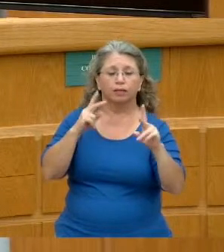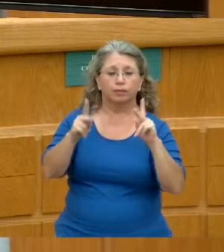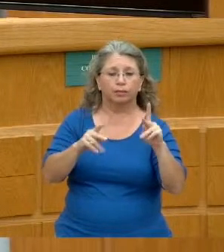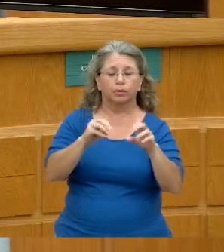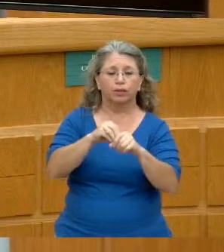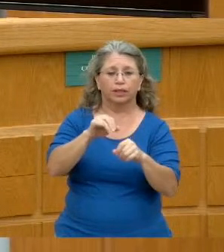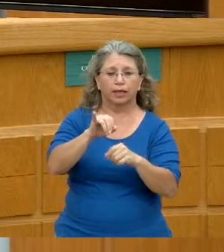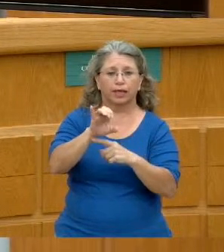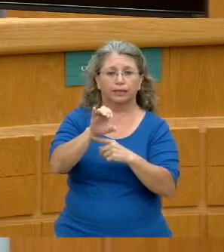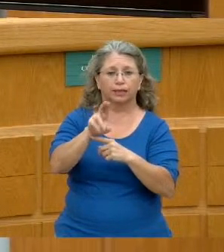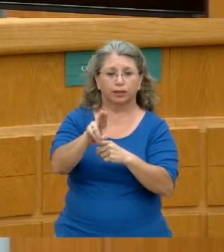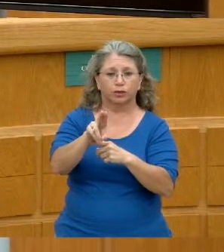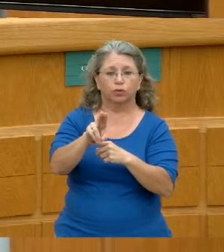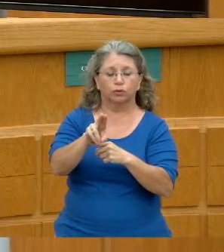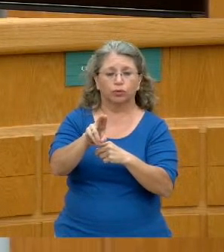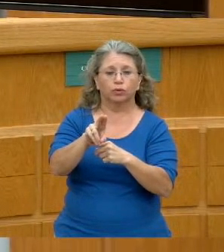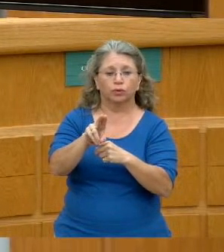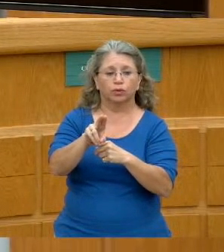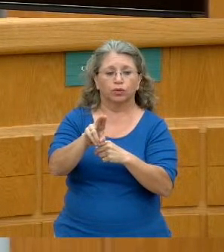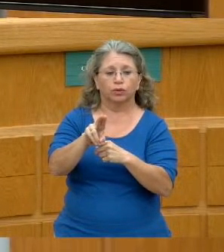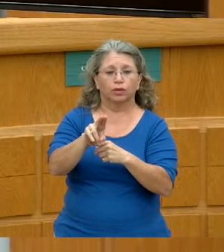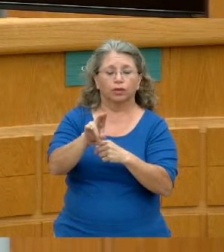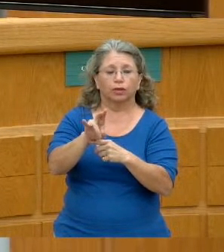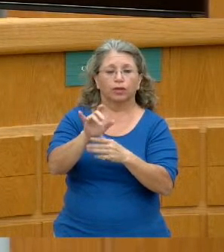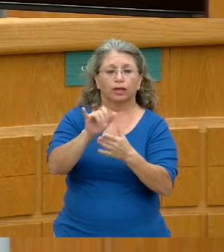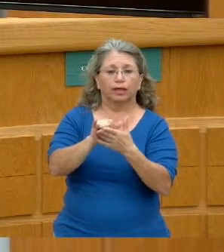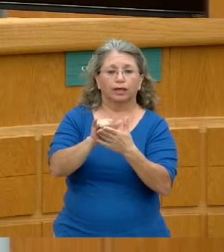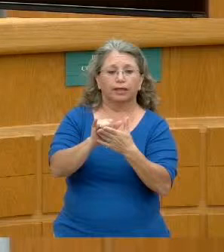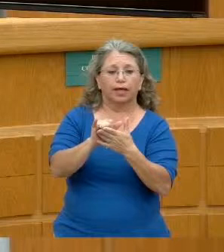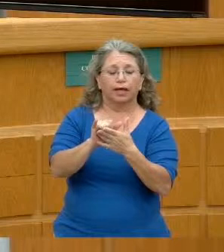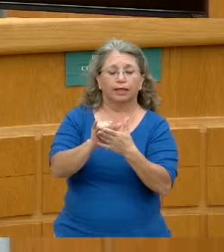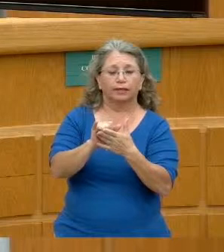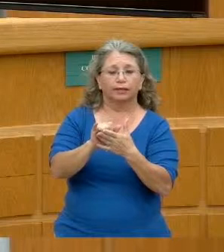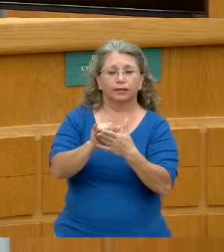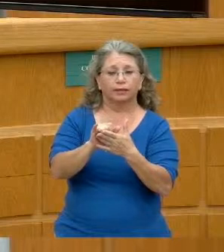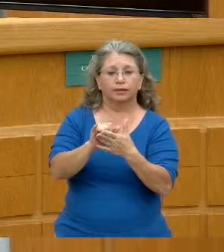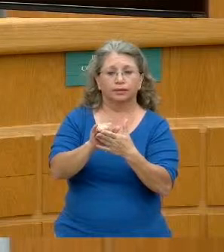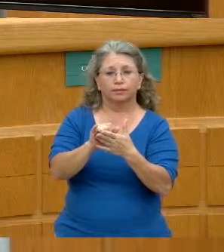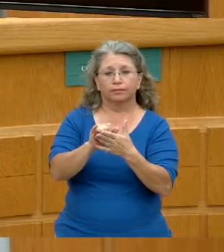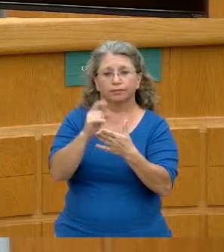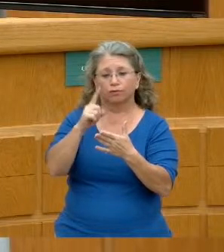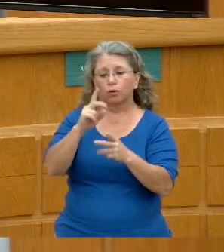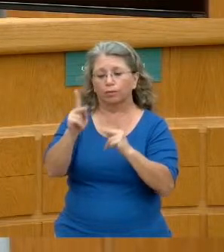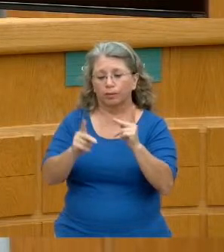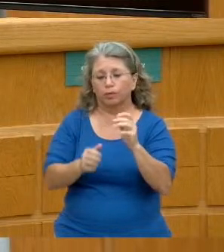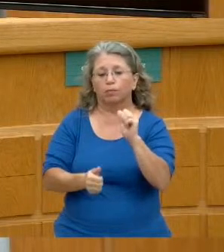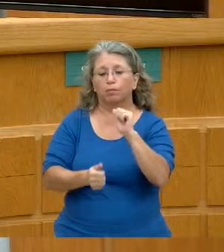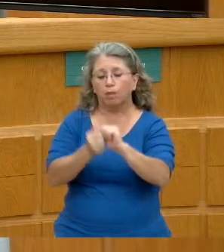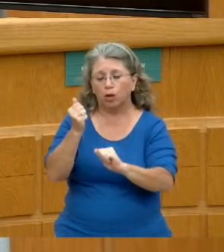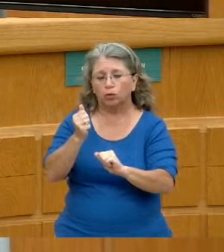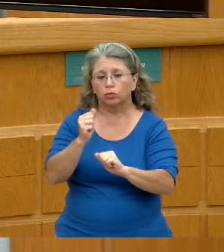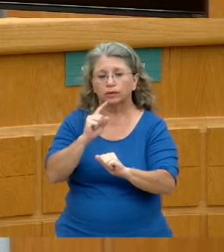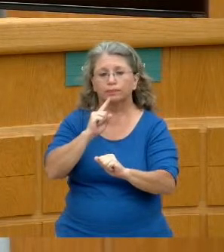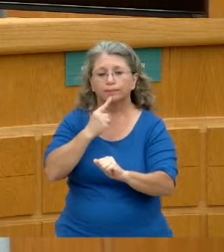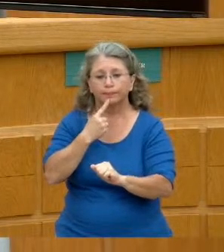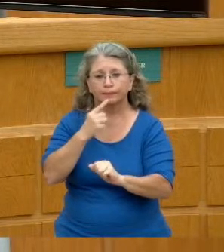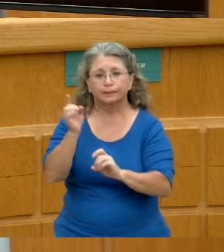care. And this is where persons are most critical in terms of the